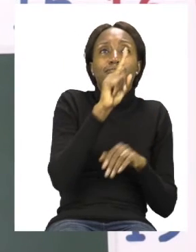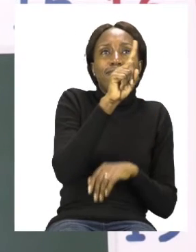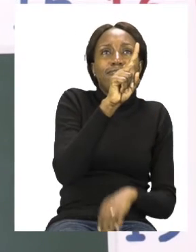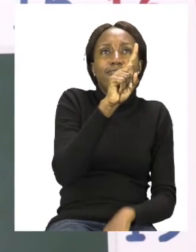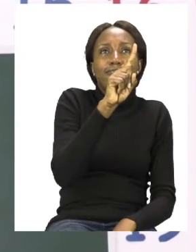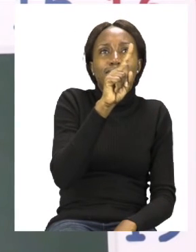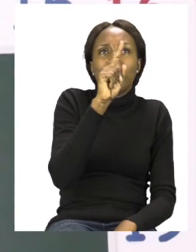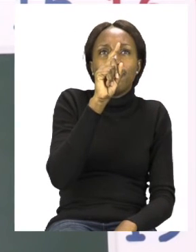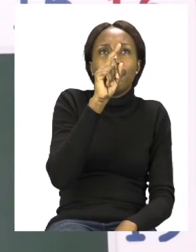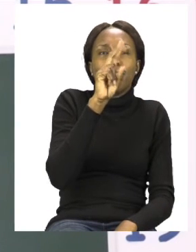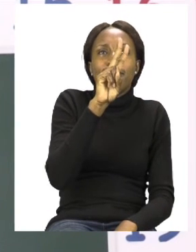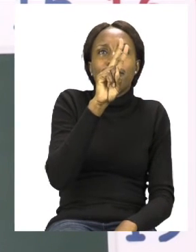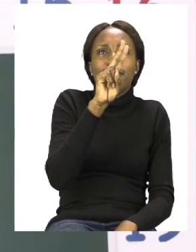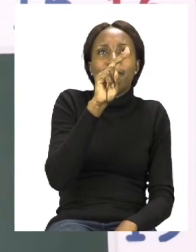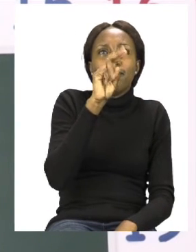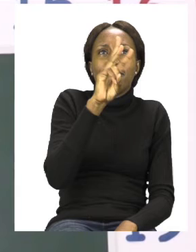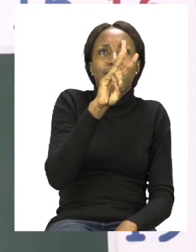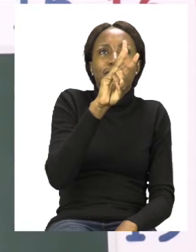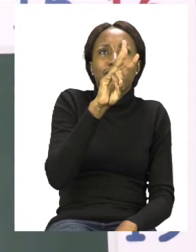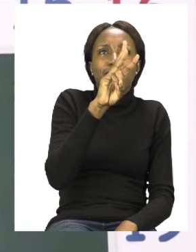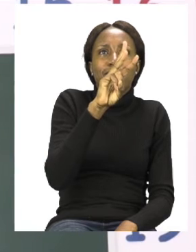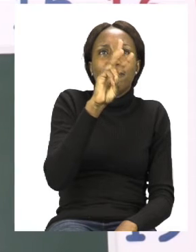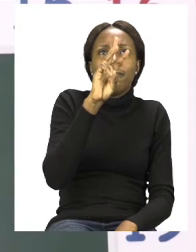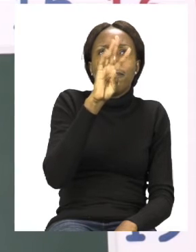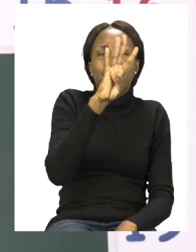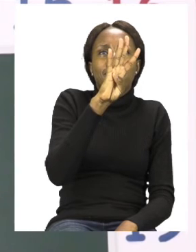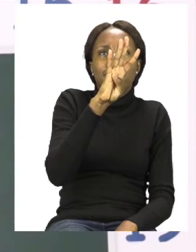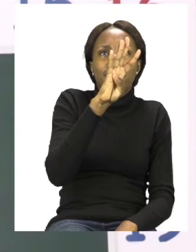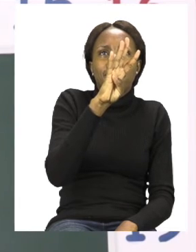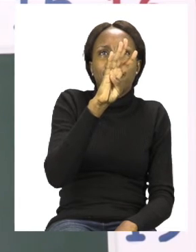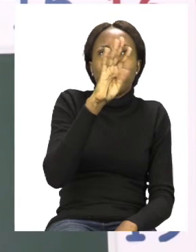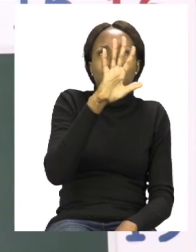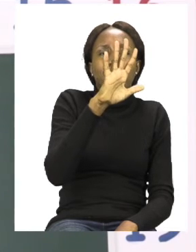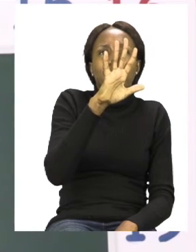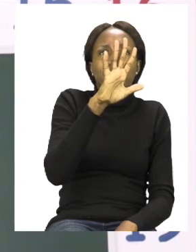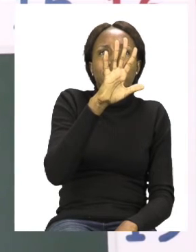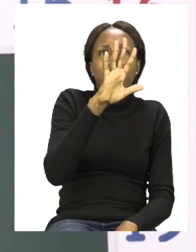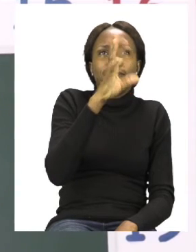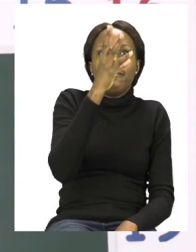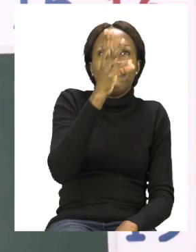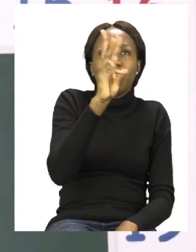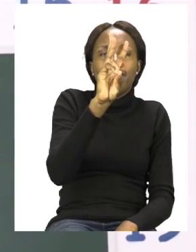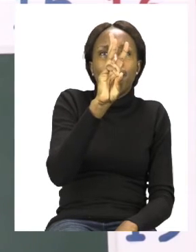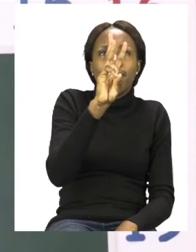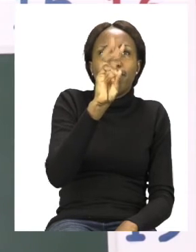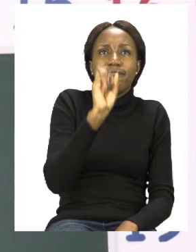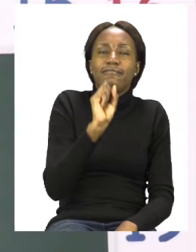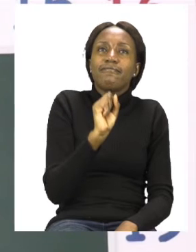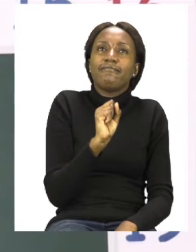1, 2, 3, 4, 5,